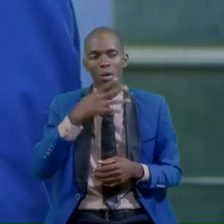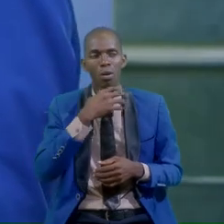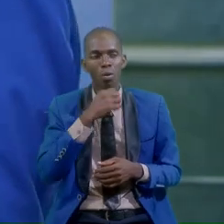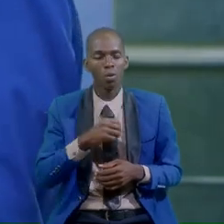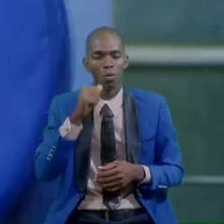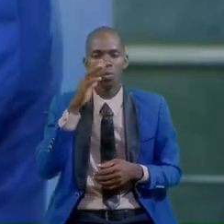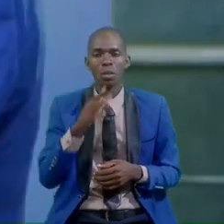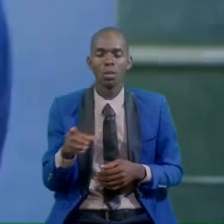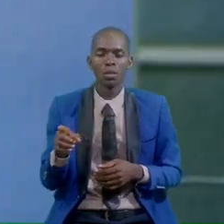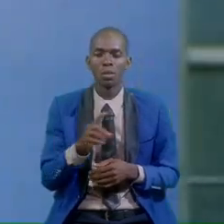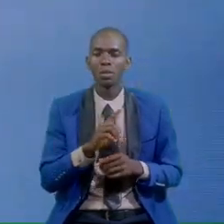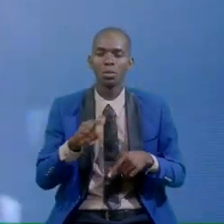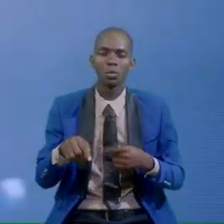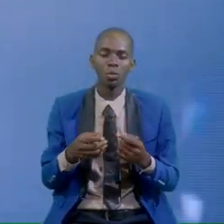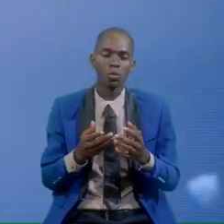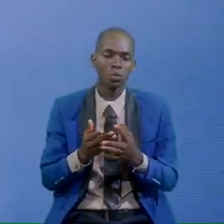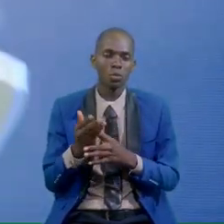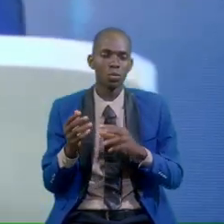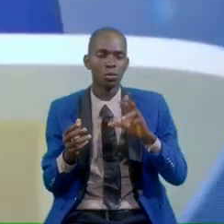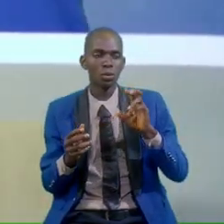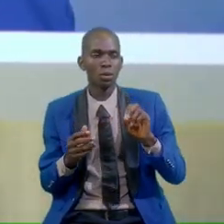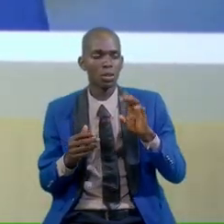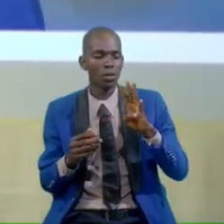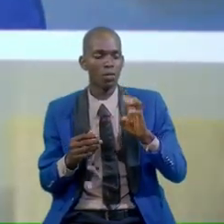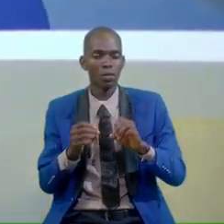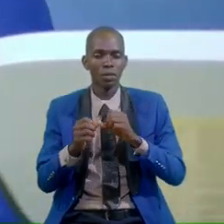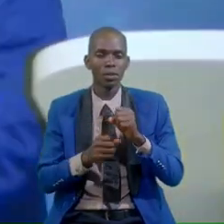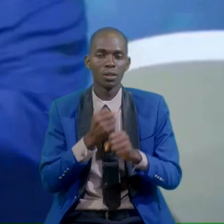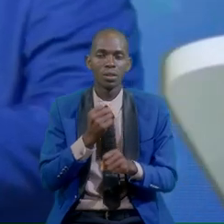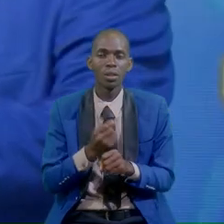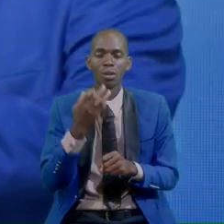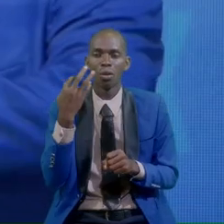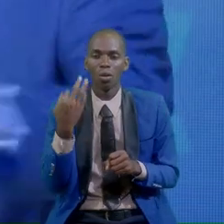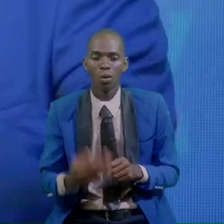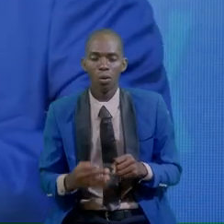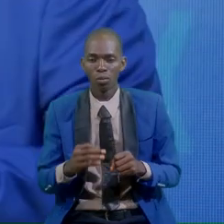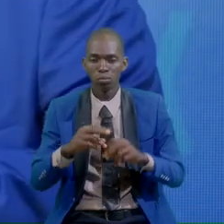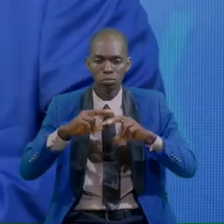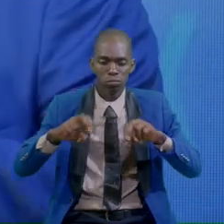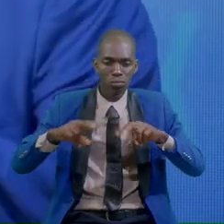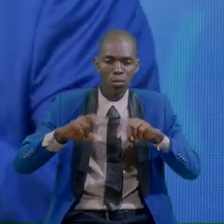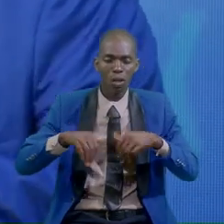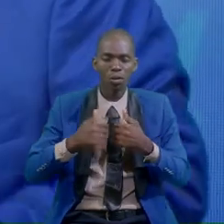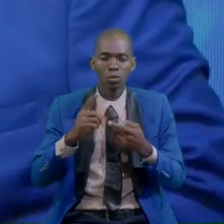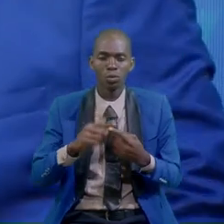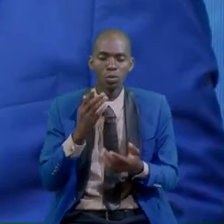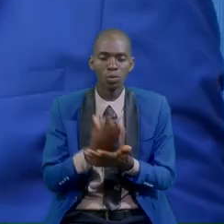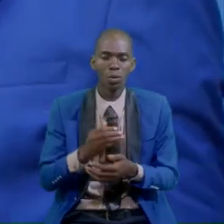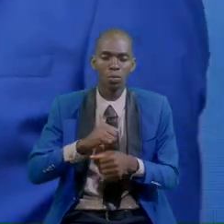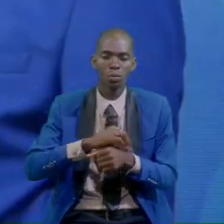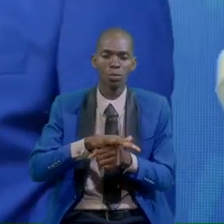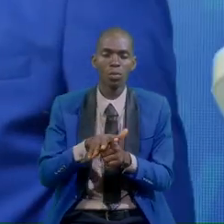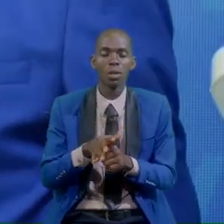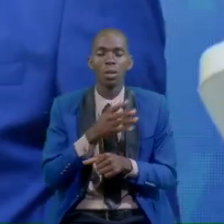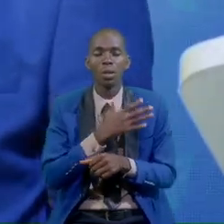40 years of dealing with epidemics and with things that the world